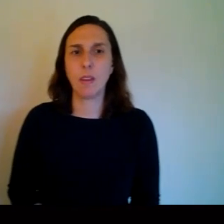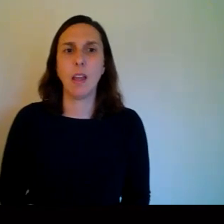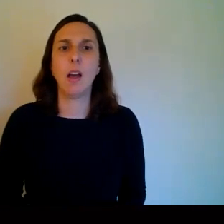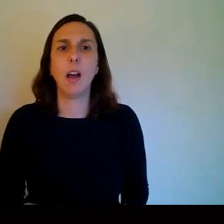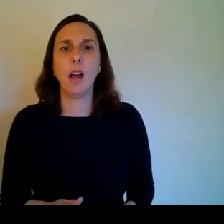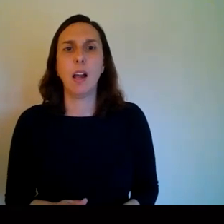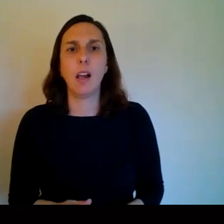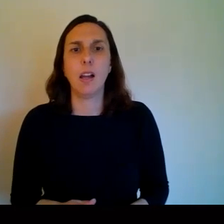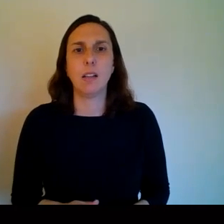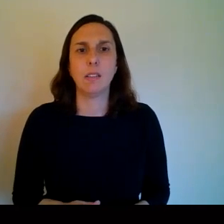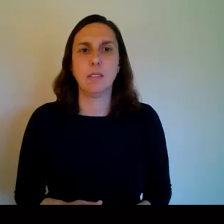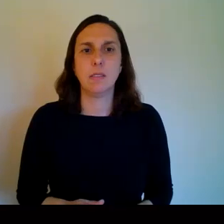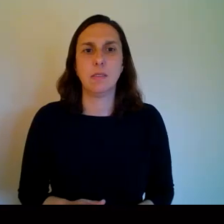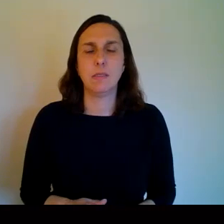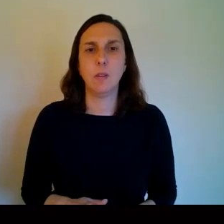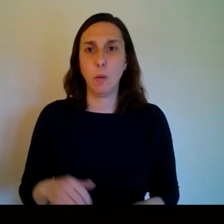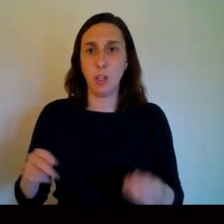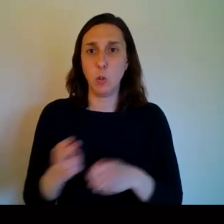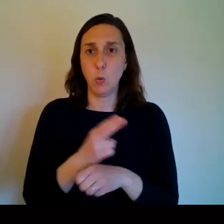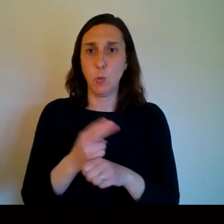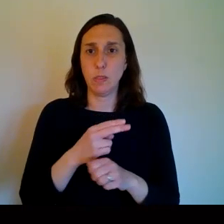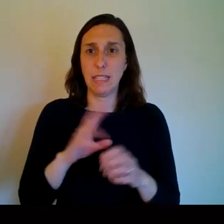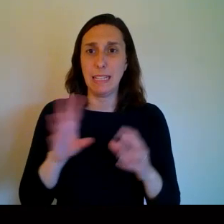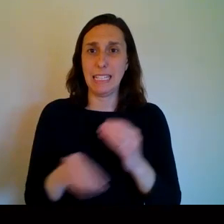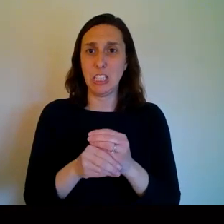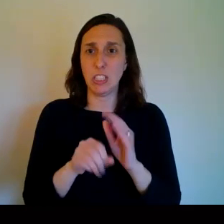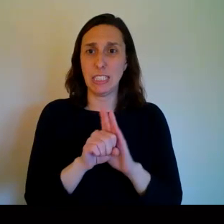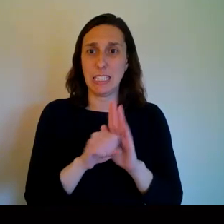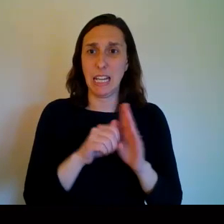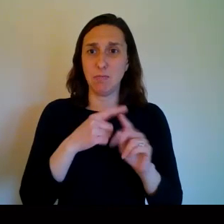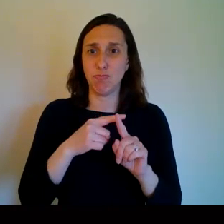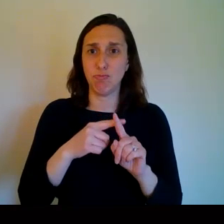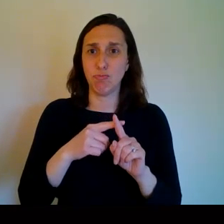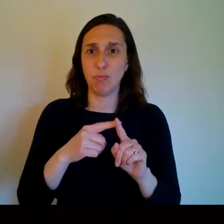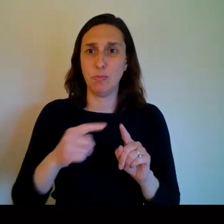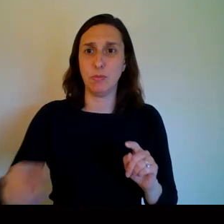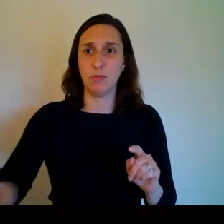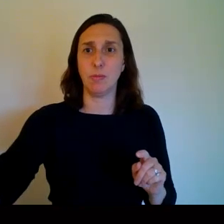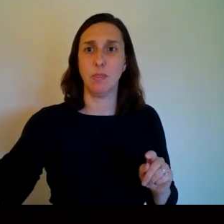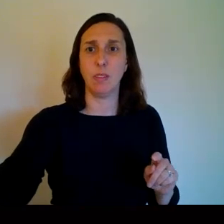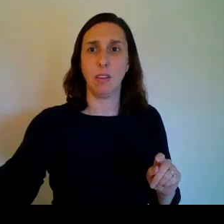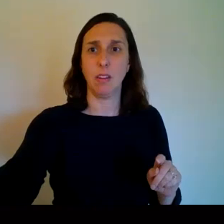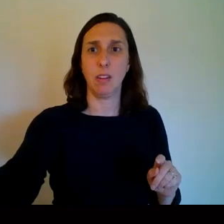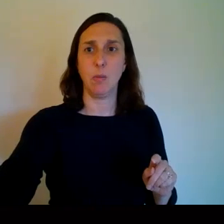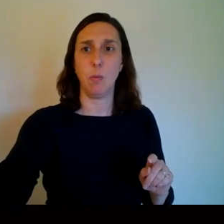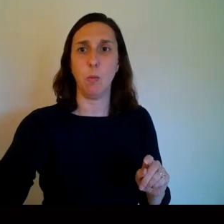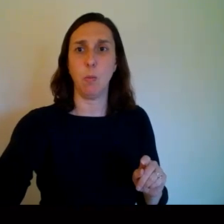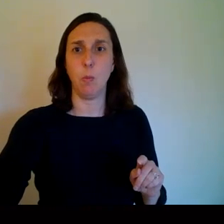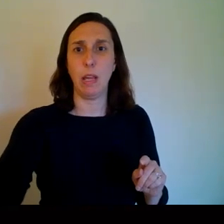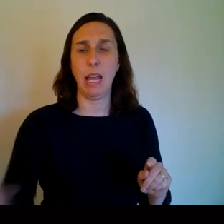So if you have models that exist within the same domain, you can bring the domains together.